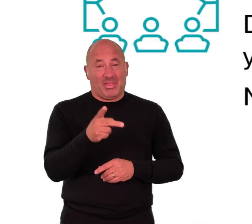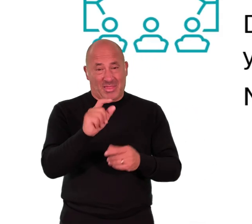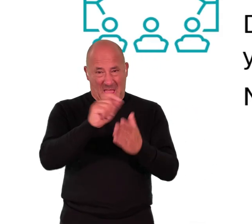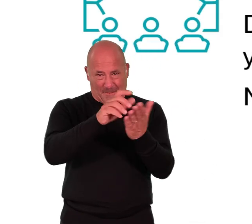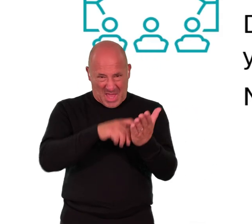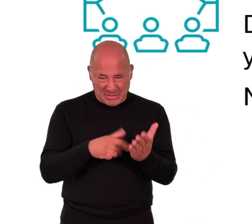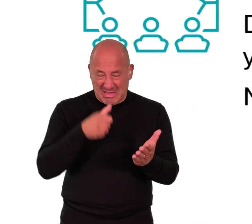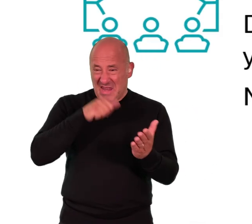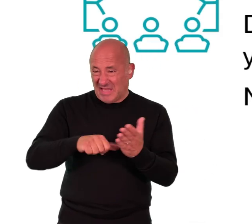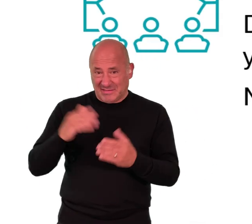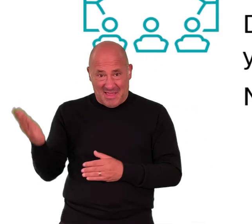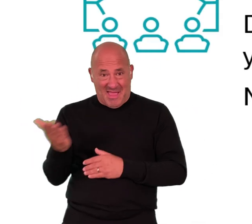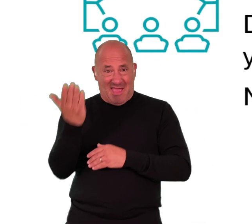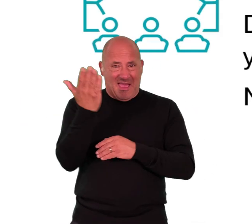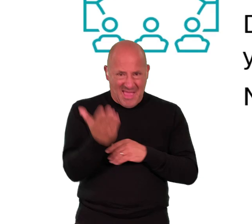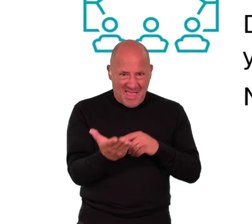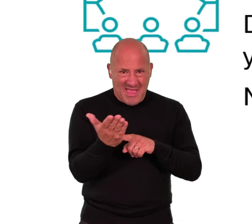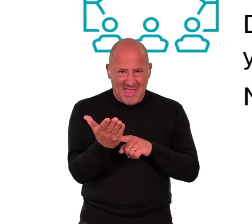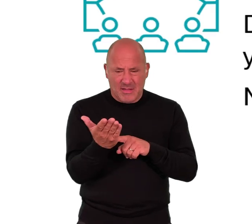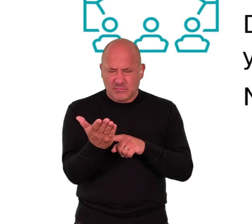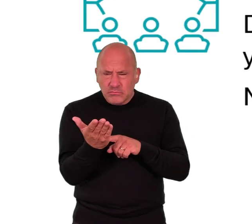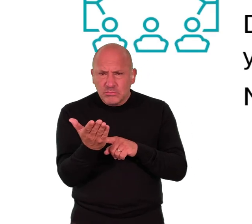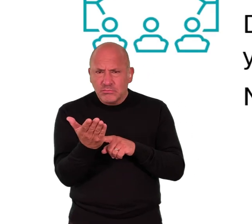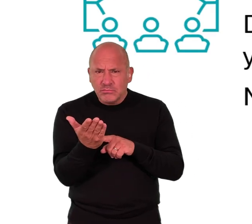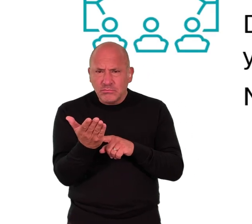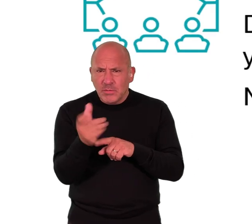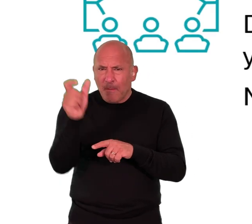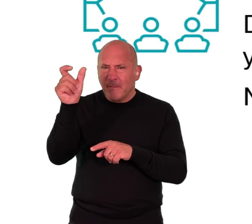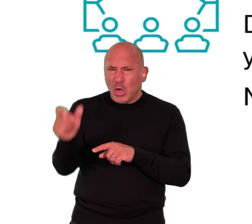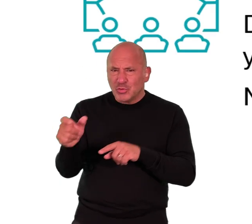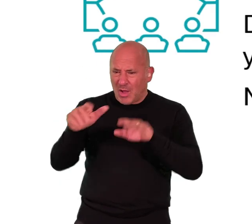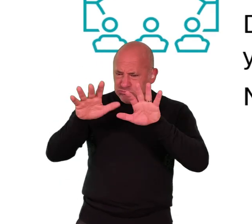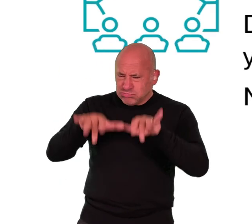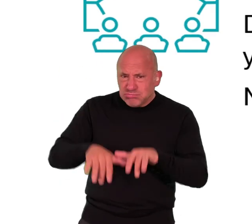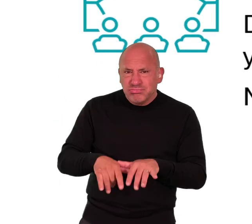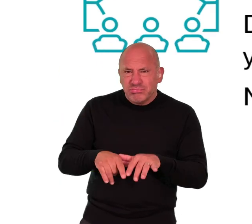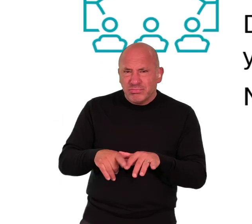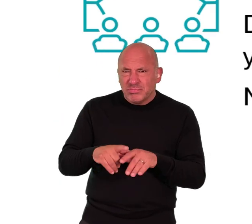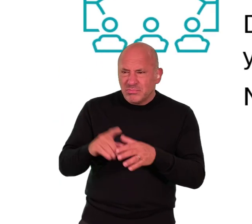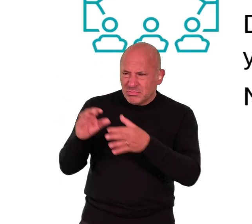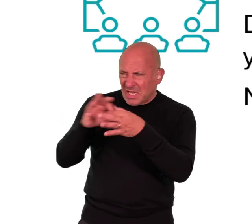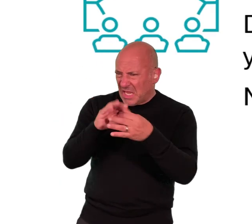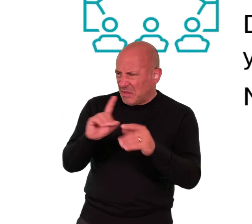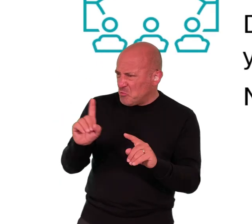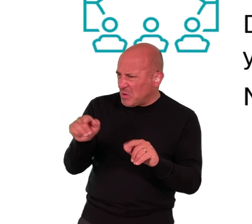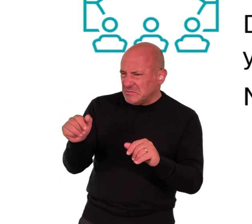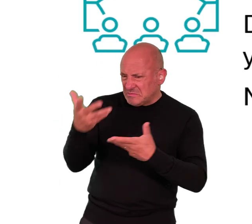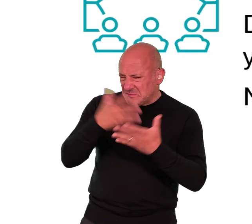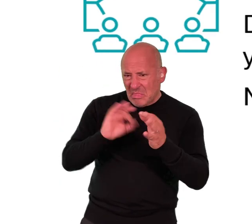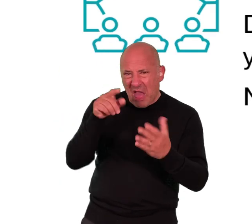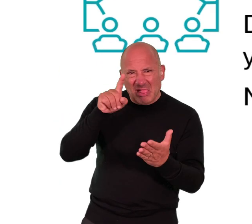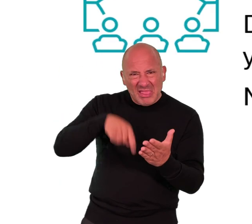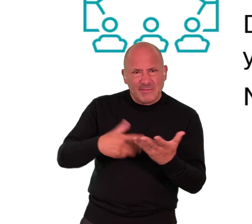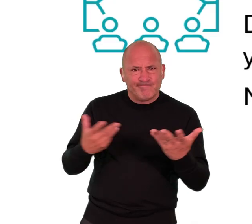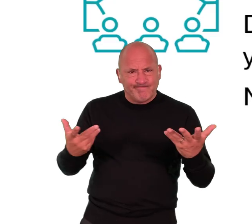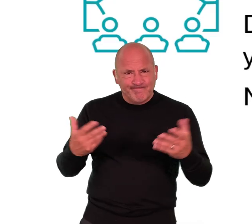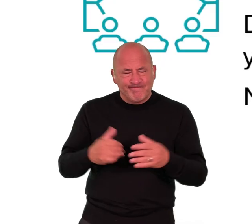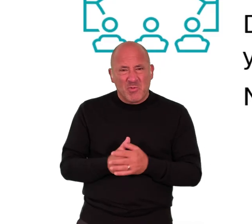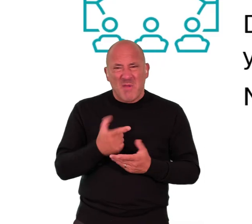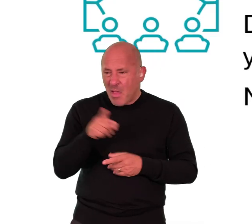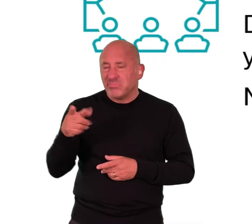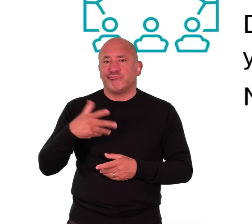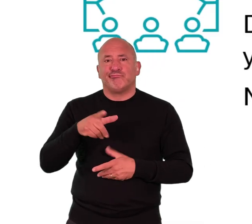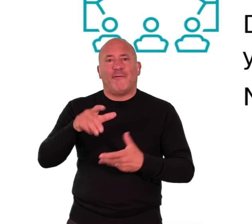doesn't explain the relevance of the person writing the letter, is from a friend or a relative, doesn't cover what